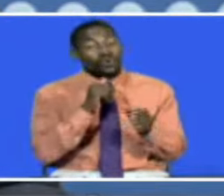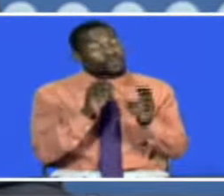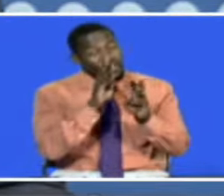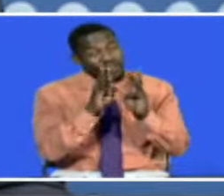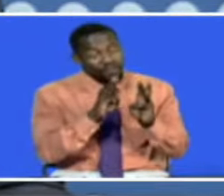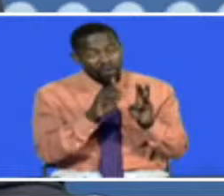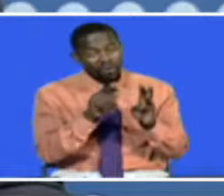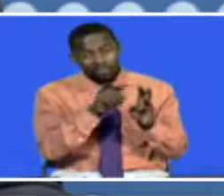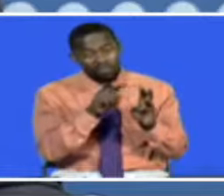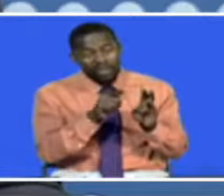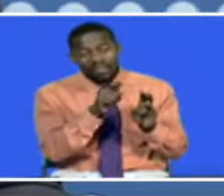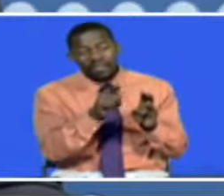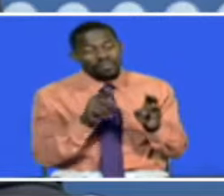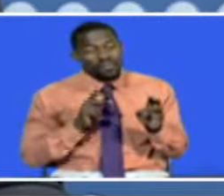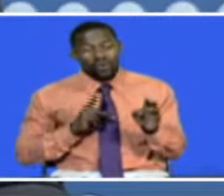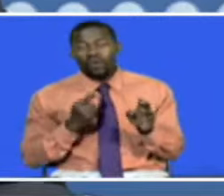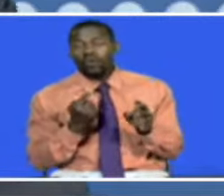friends.